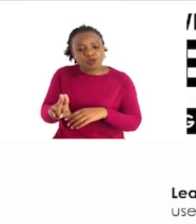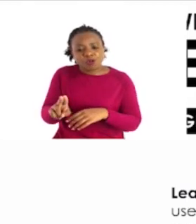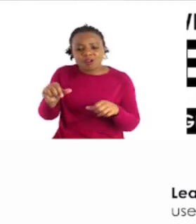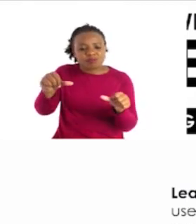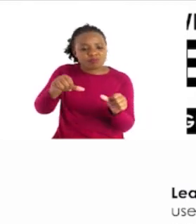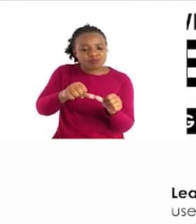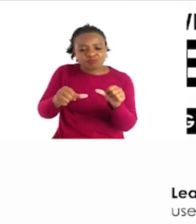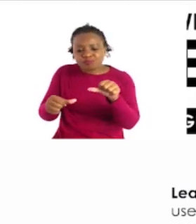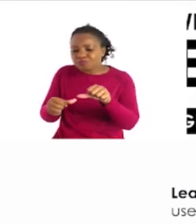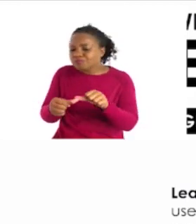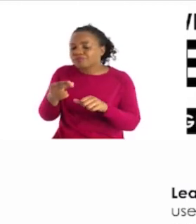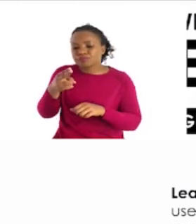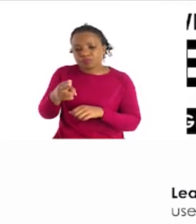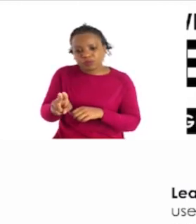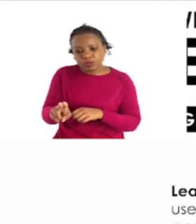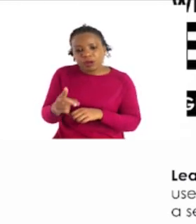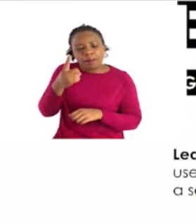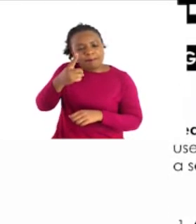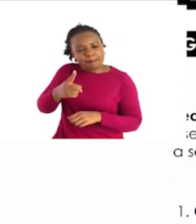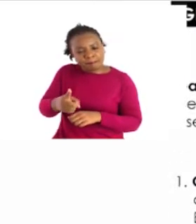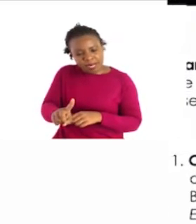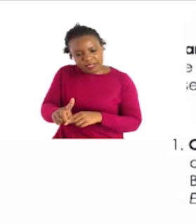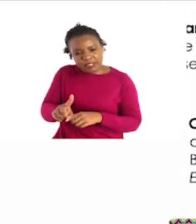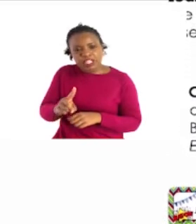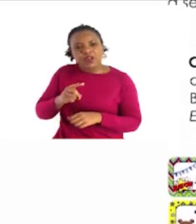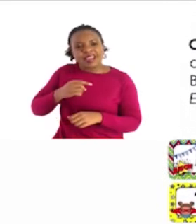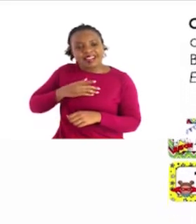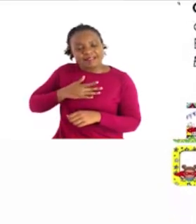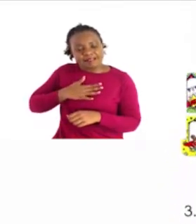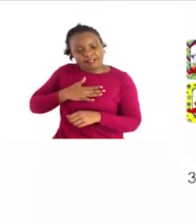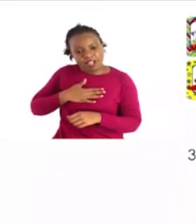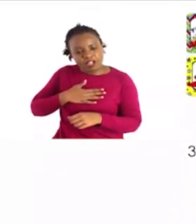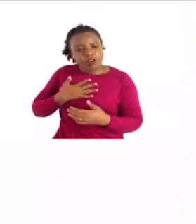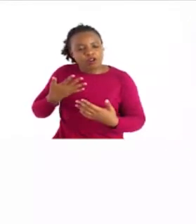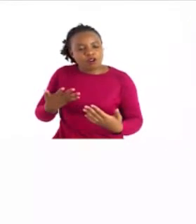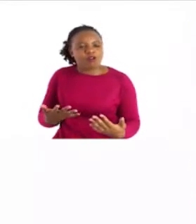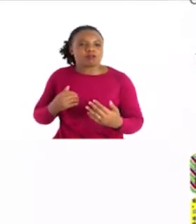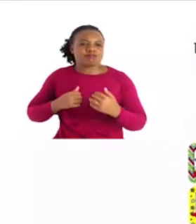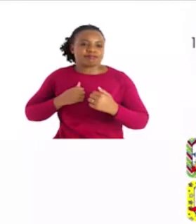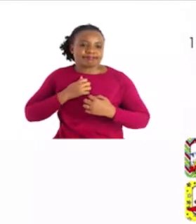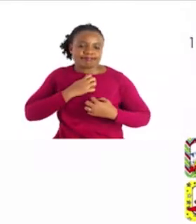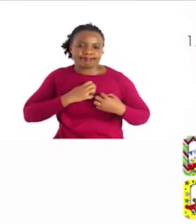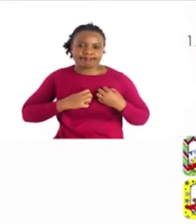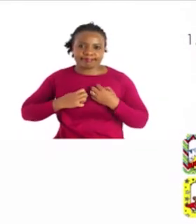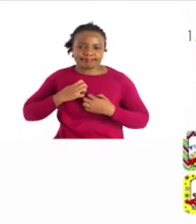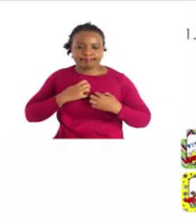measure. It is often a feeling or an emotion.